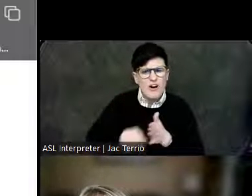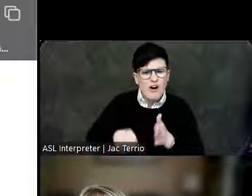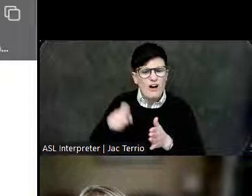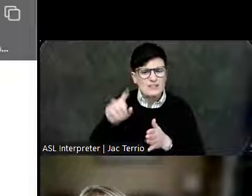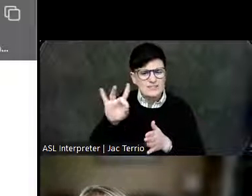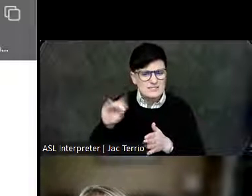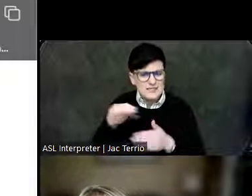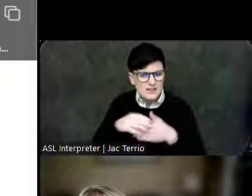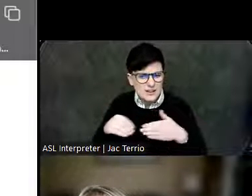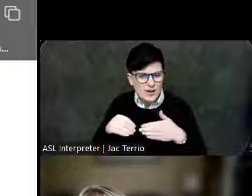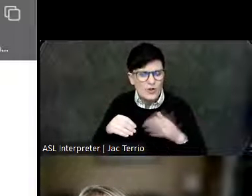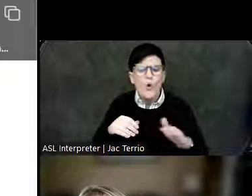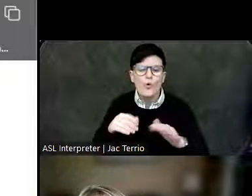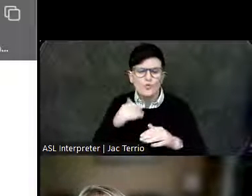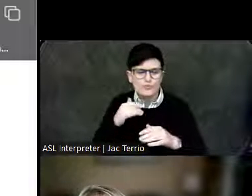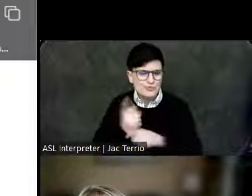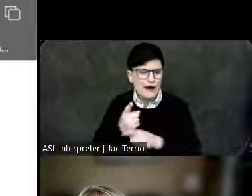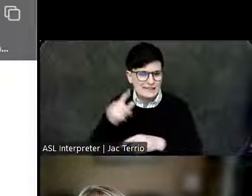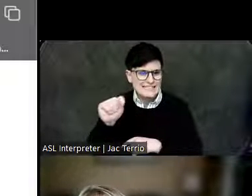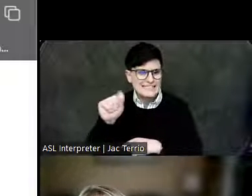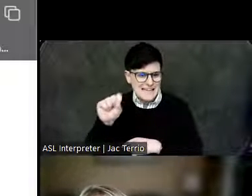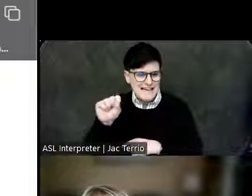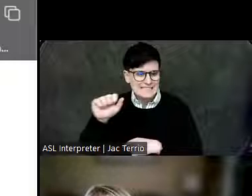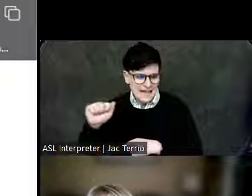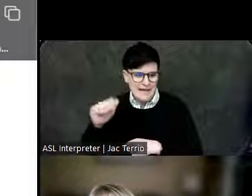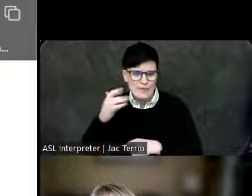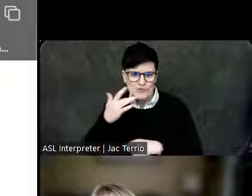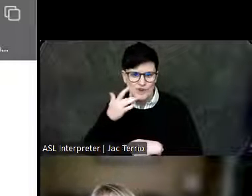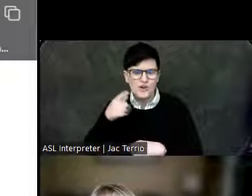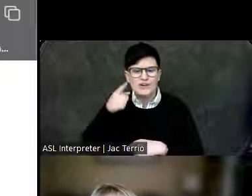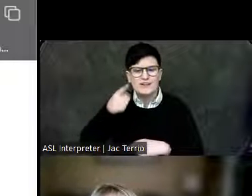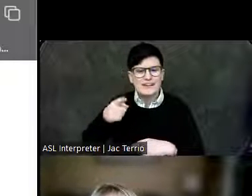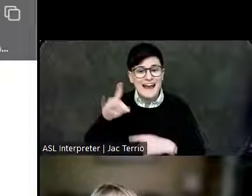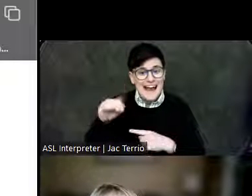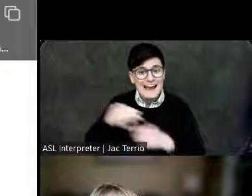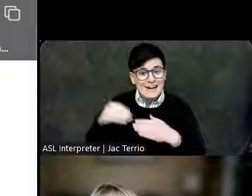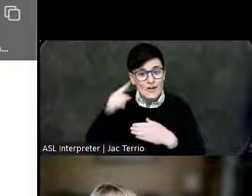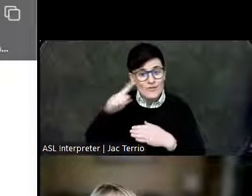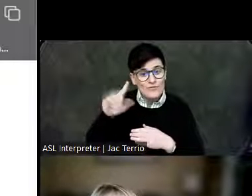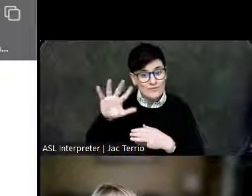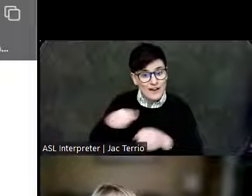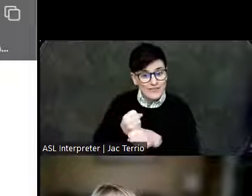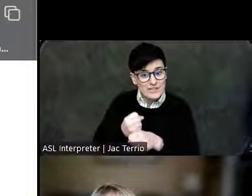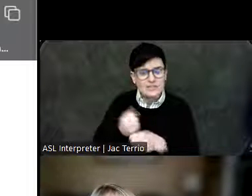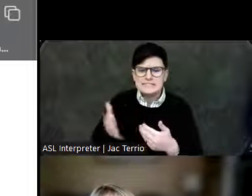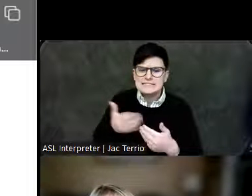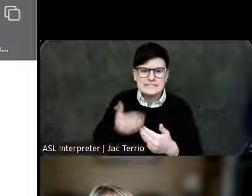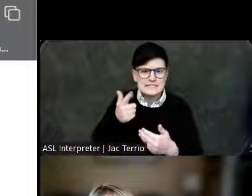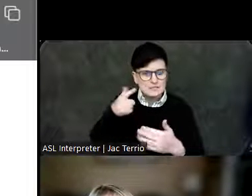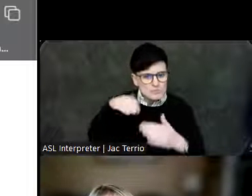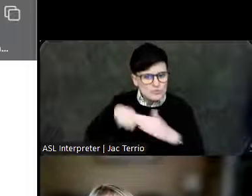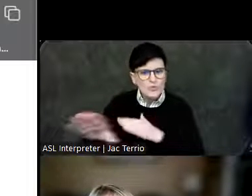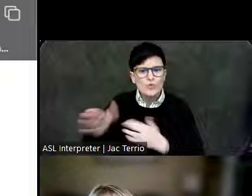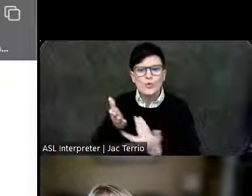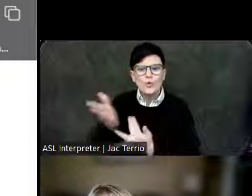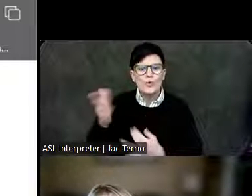TSA preferred, you go to a much shorter line. You don't have to take your shoes off. You don't have to take your belt off. You don't have to take anything out